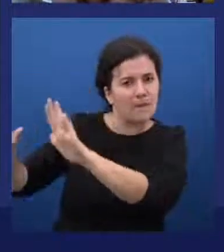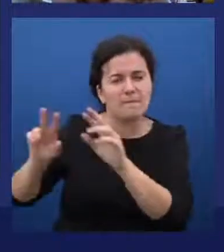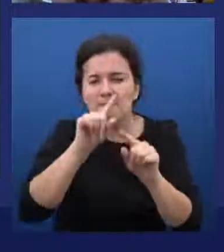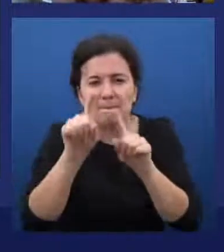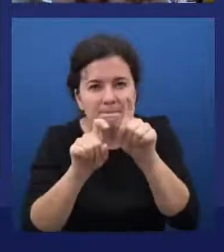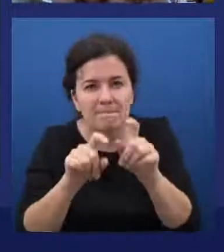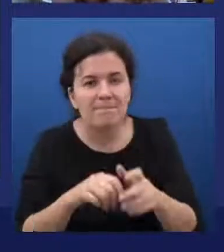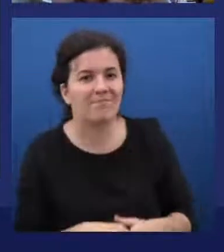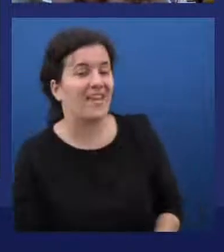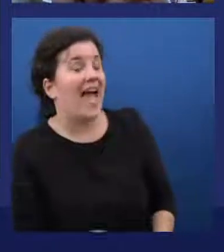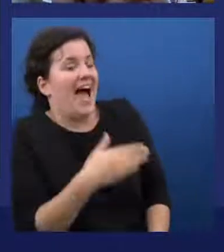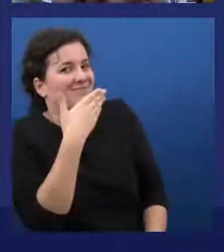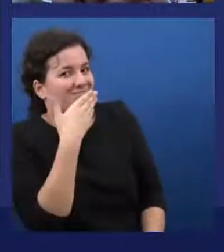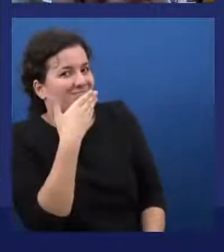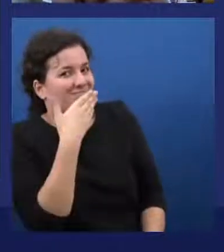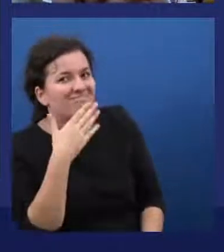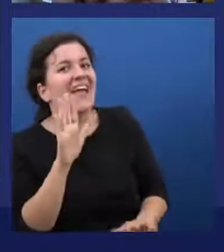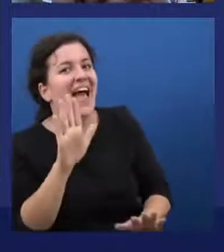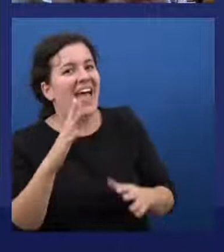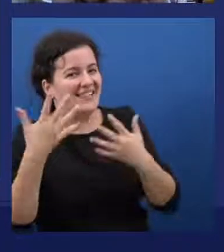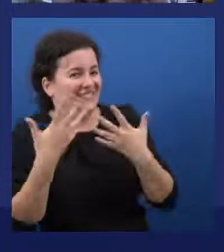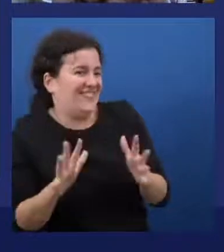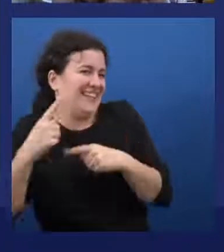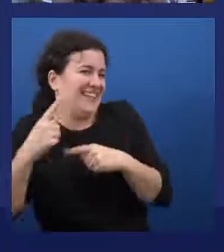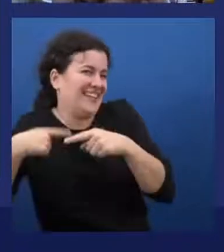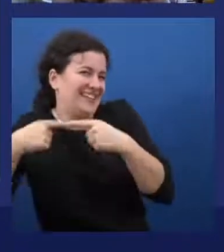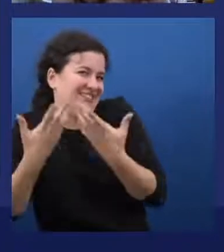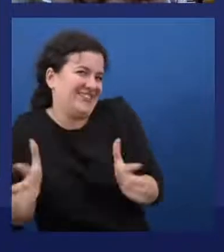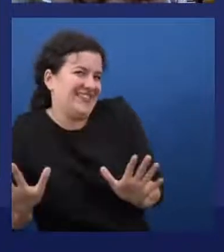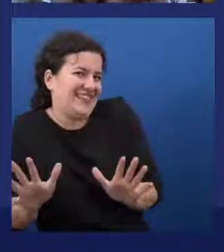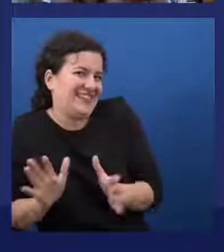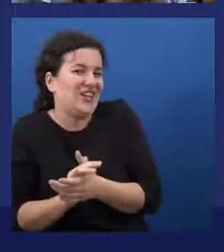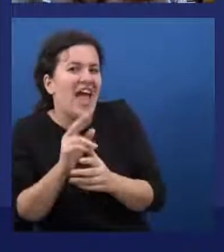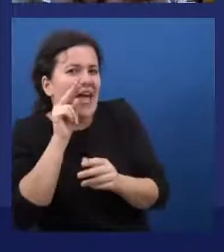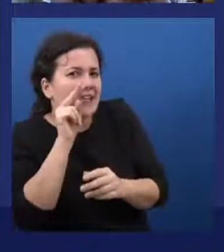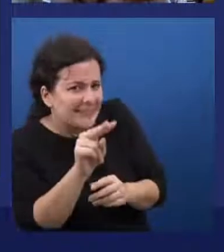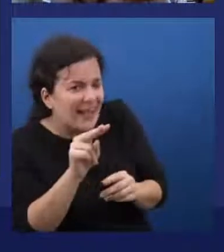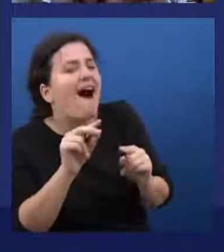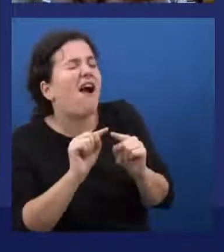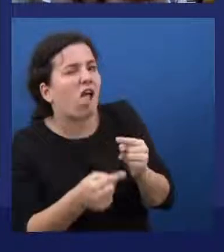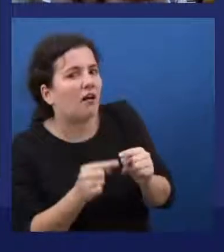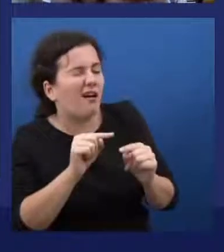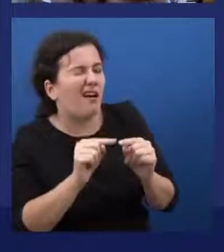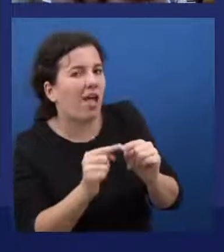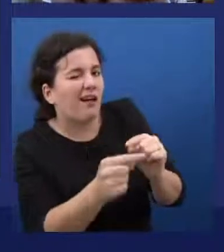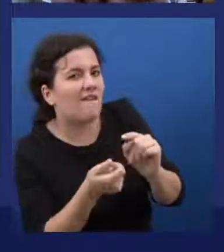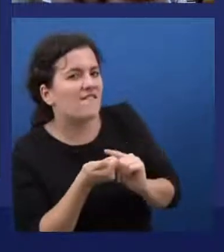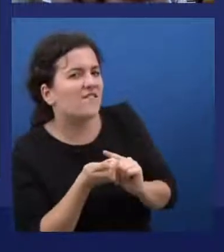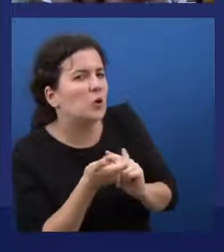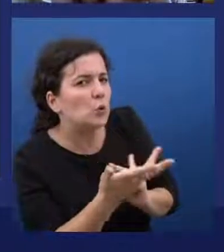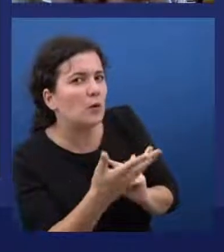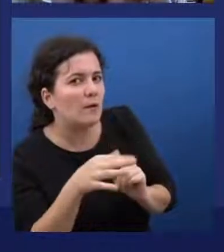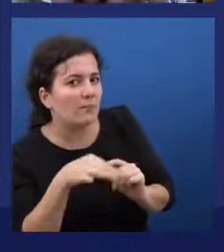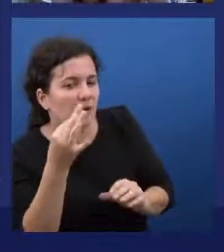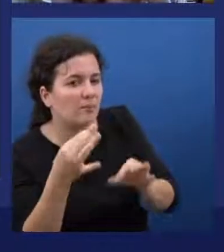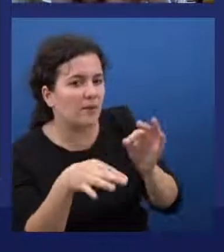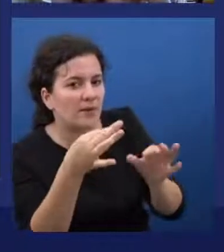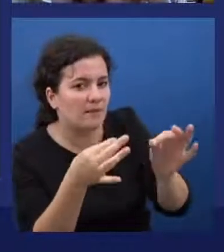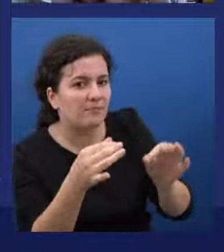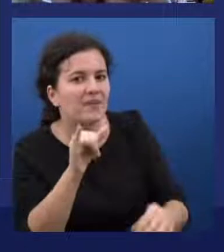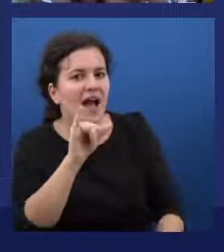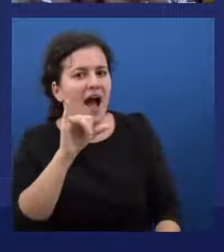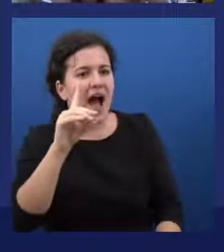So it's already finished, and we can see that there were several anomalies, and those are IDs. We